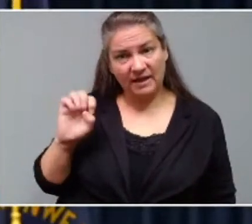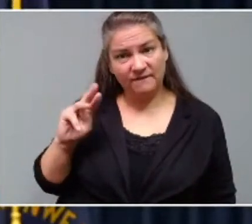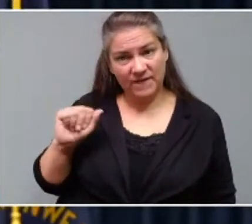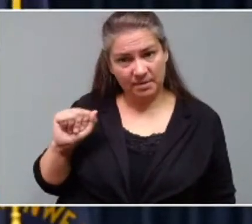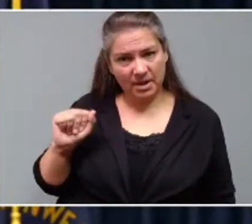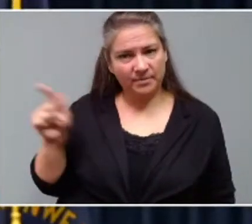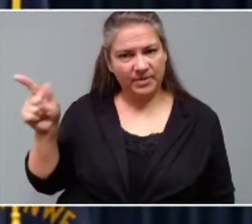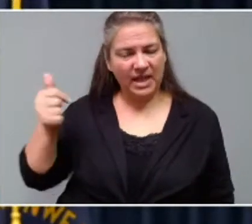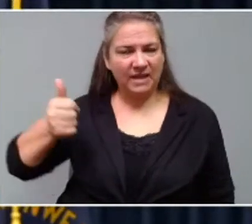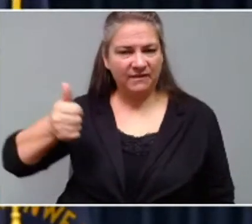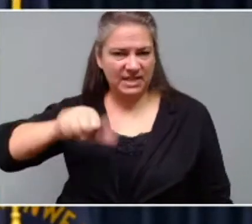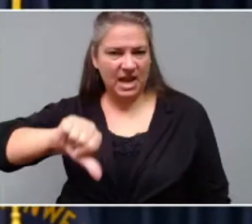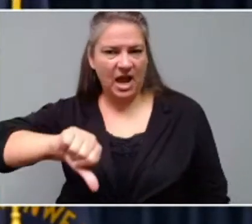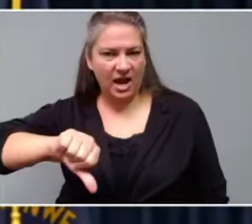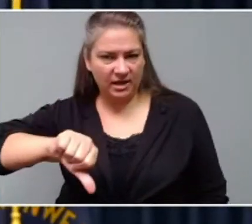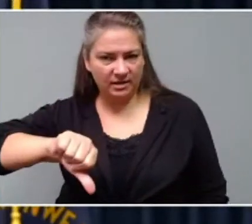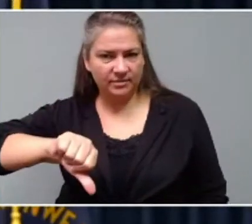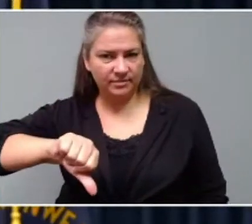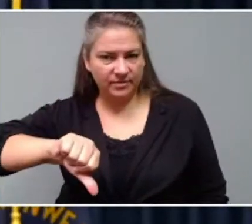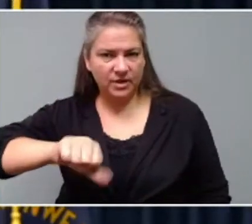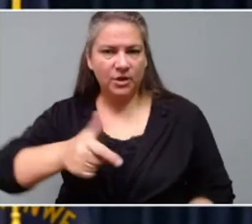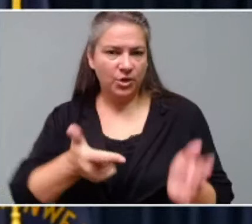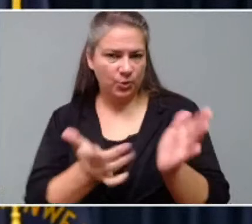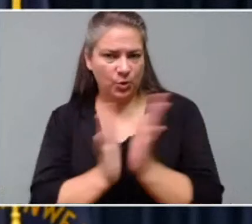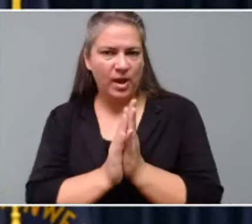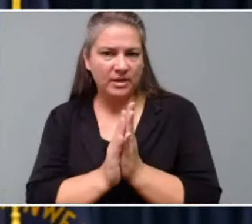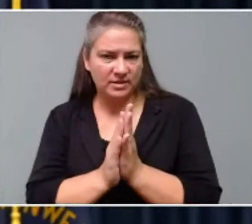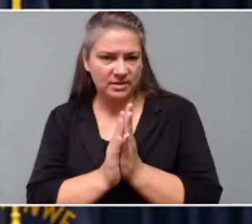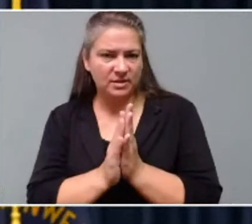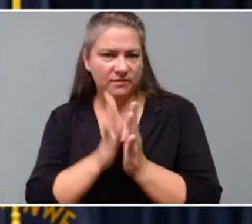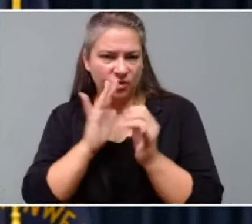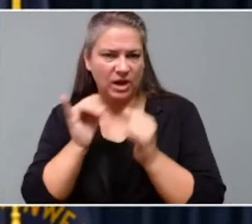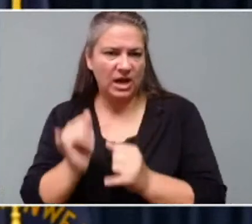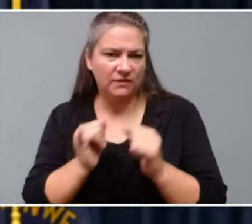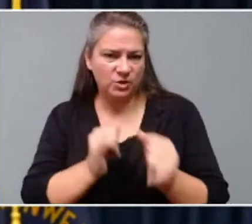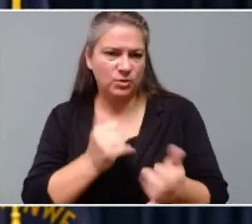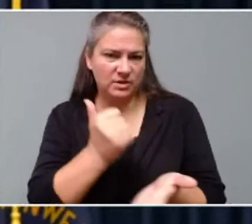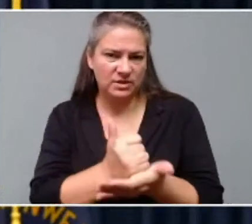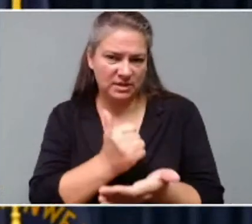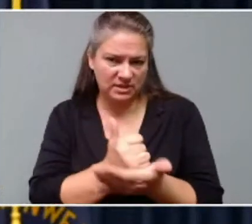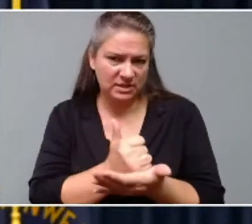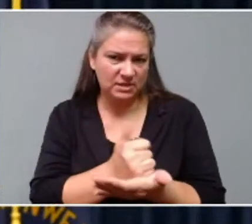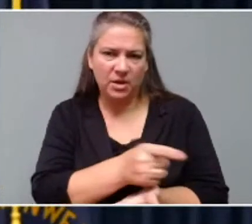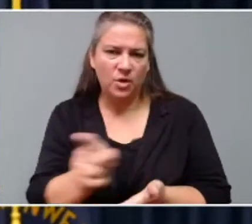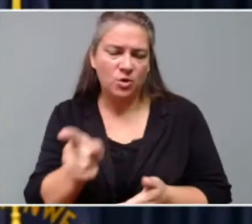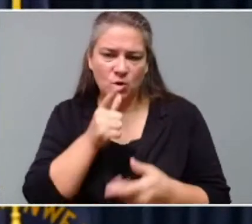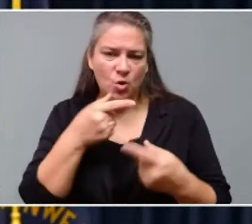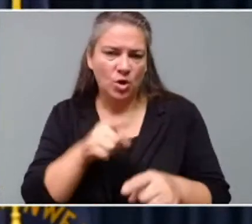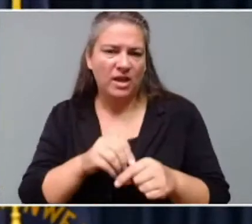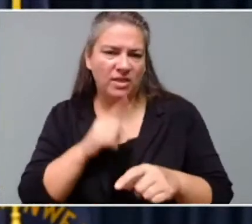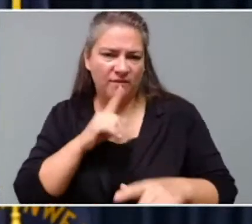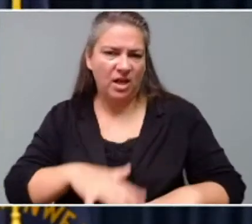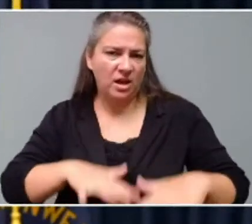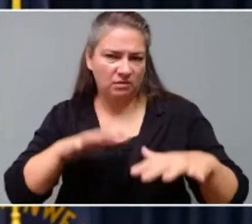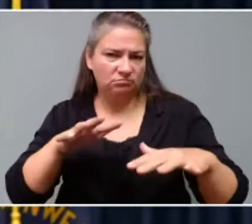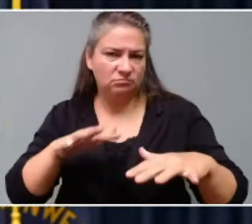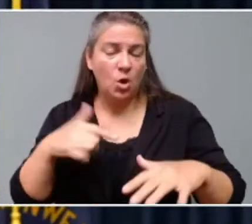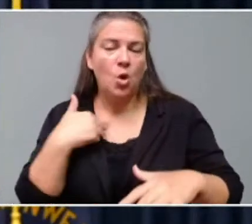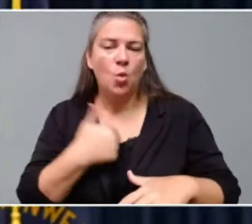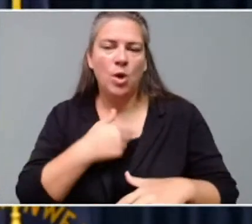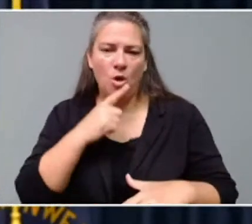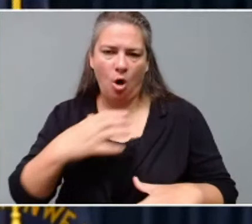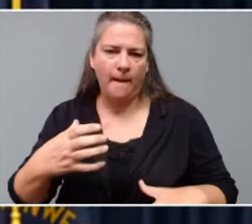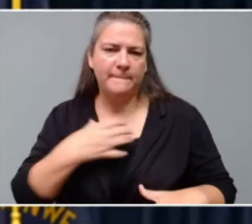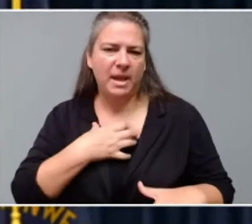denied the request for individual assistance for those harmed by the flooding. We are appealing that